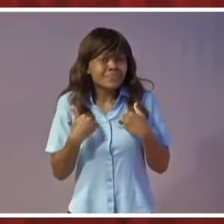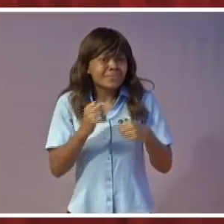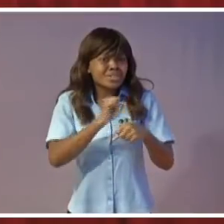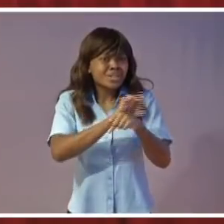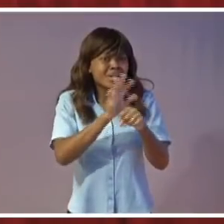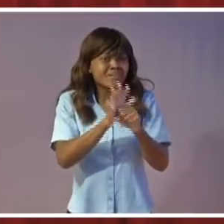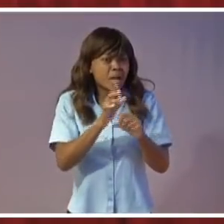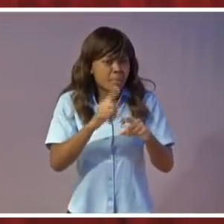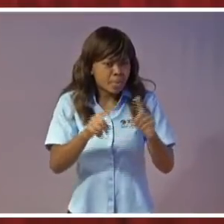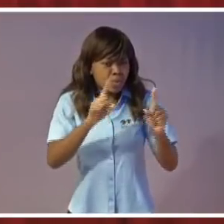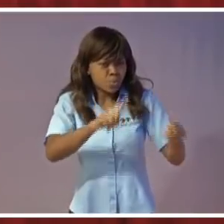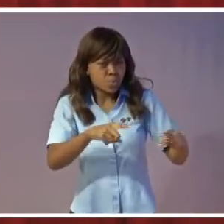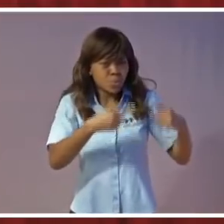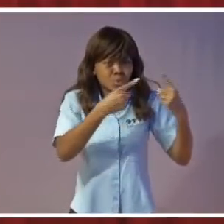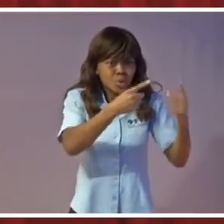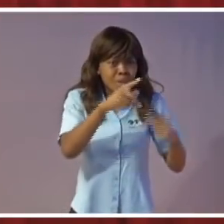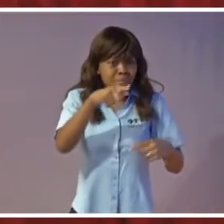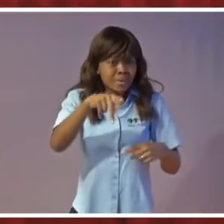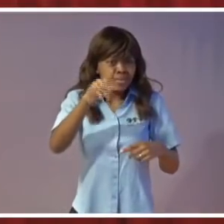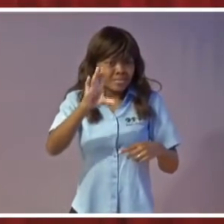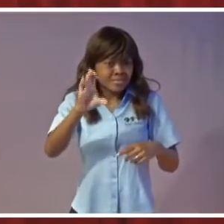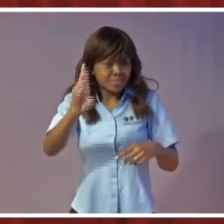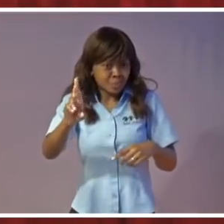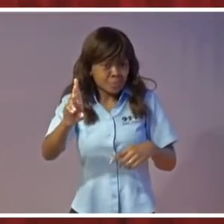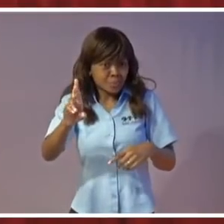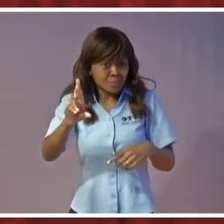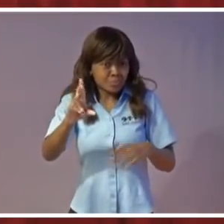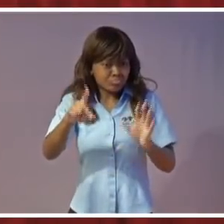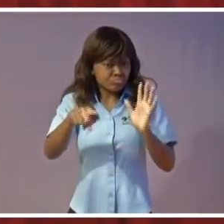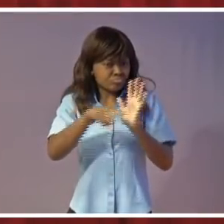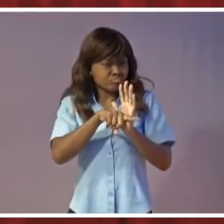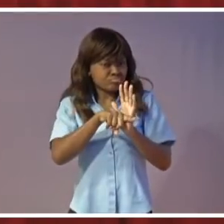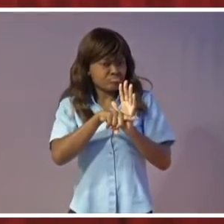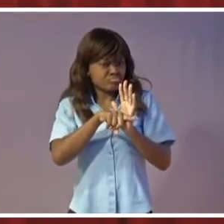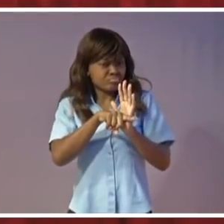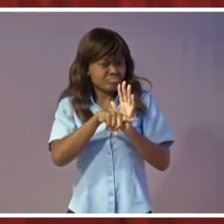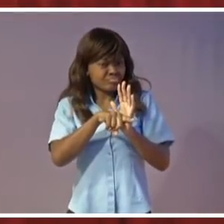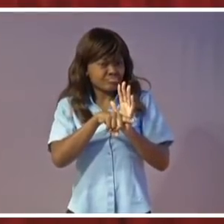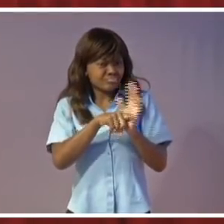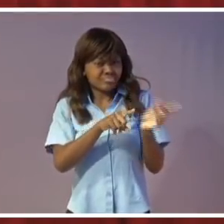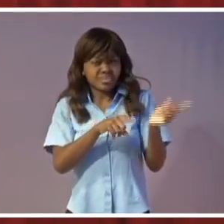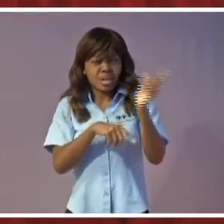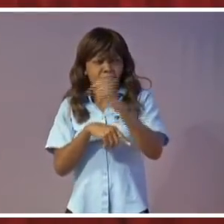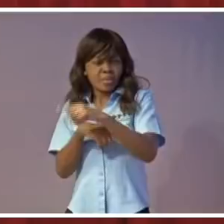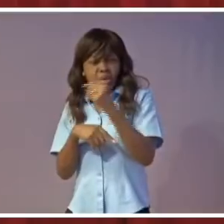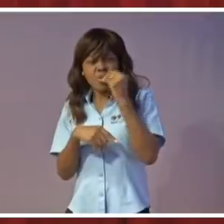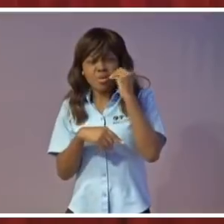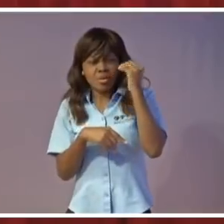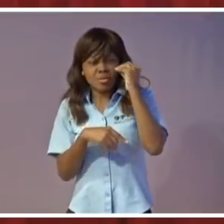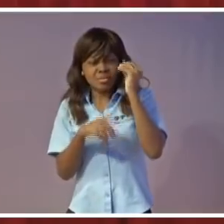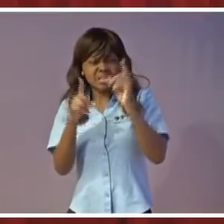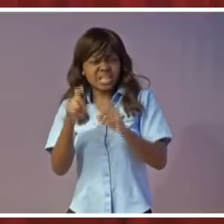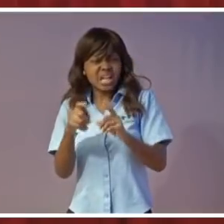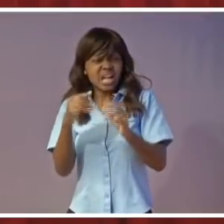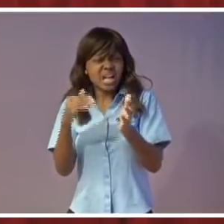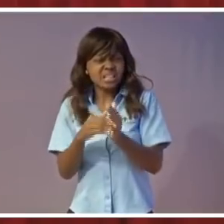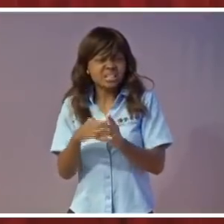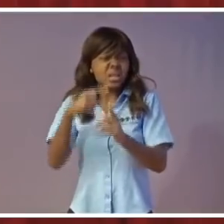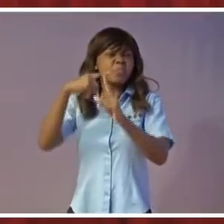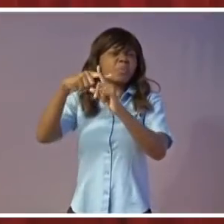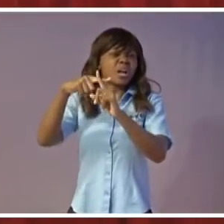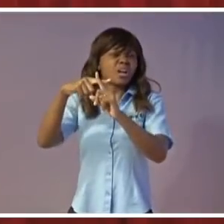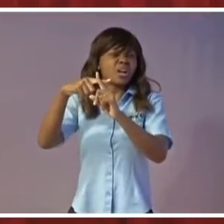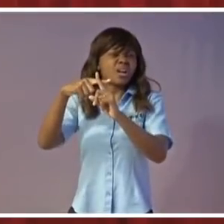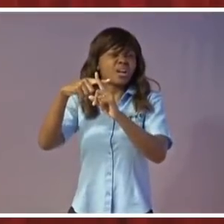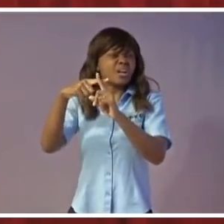within the required time, getting negative, then getting positive again on home kit, then negative again on PCR. Of course, PCRs are costly. Is there